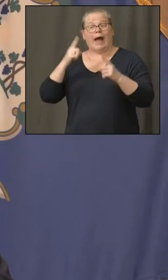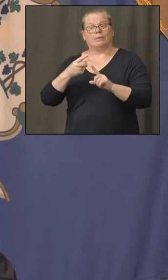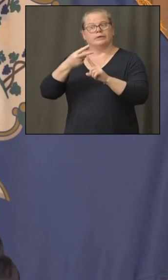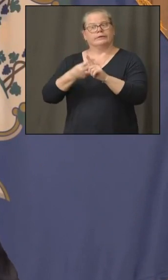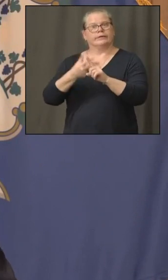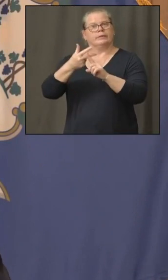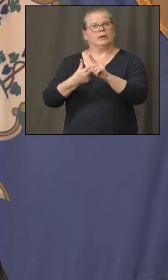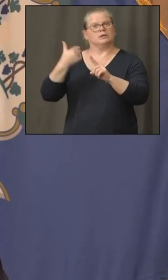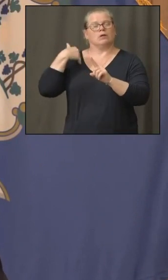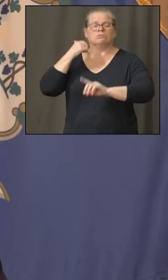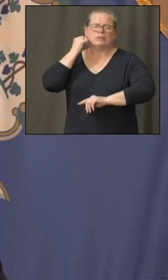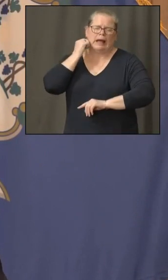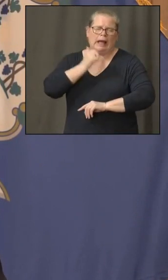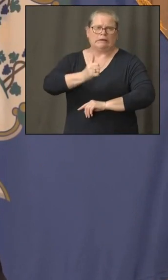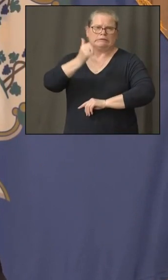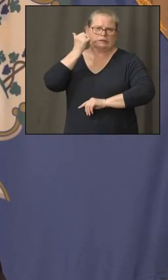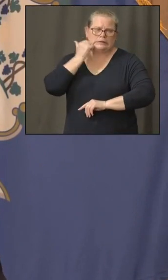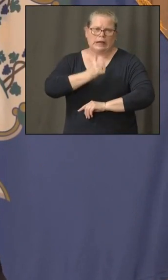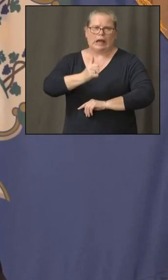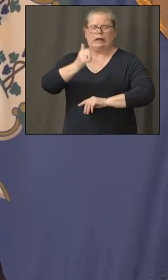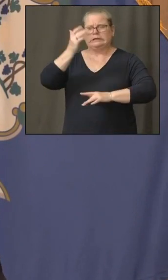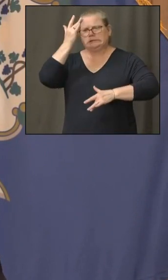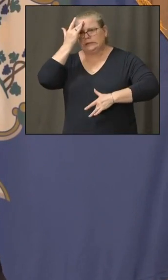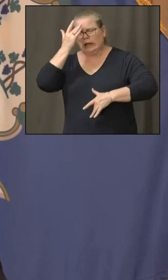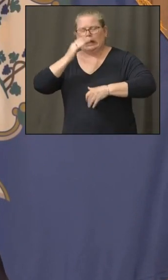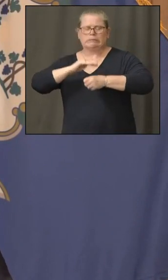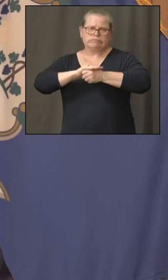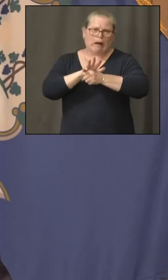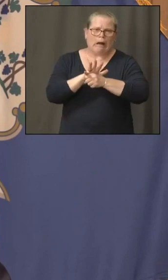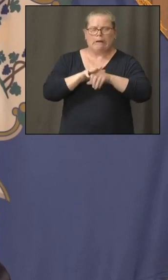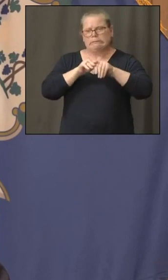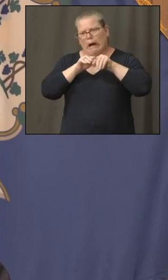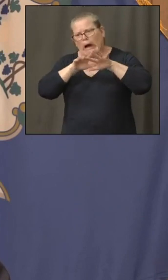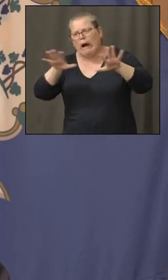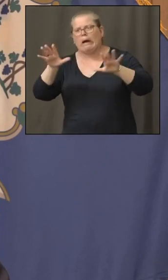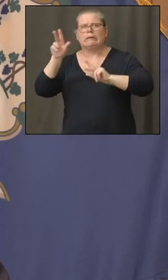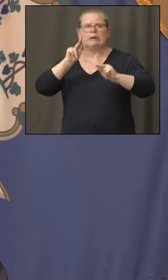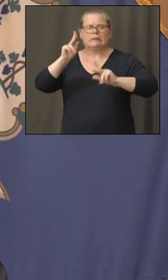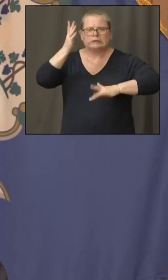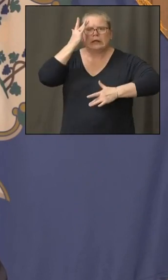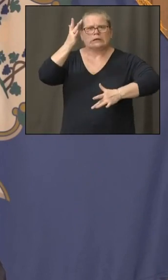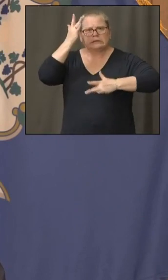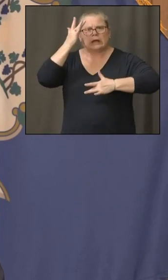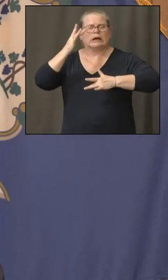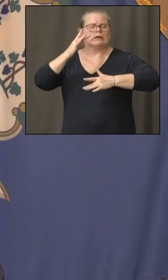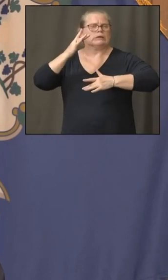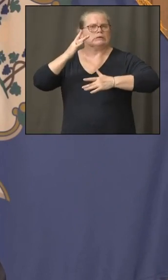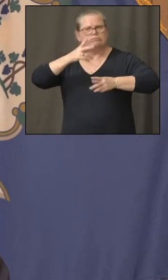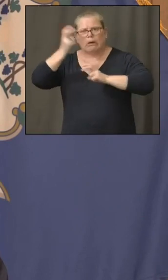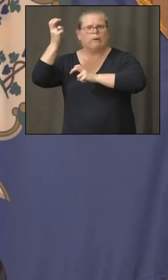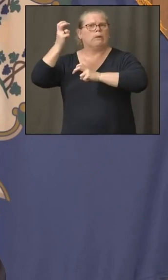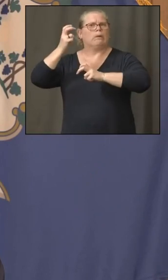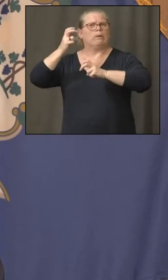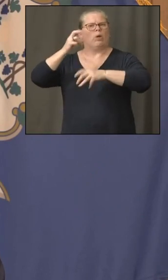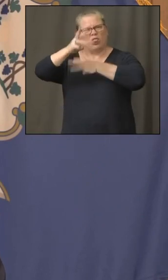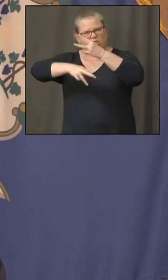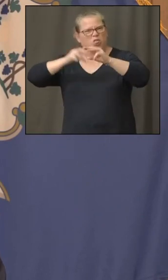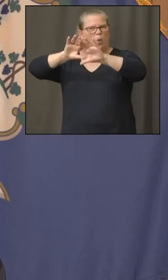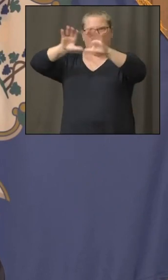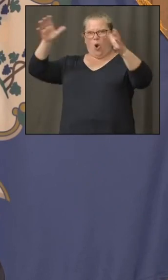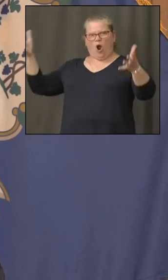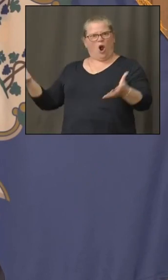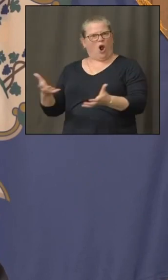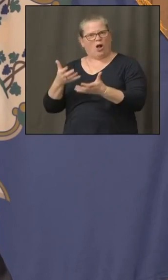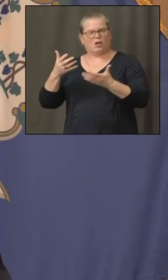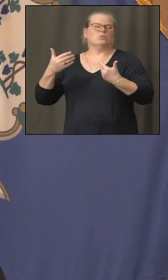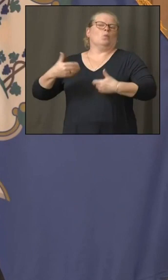was changing, and I really felt an obligation to give people the best real-time information on what we were doing, why we were doing it, and what they